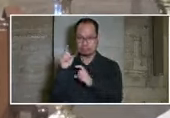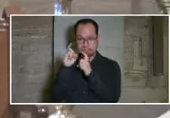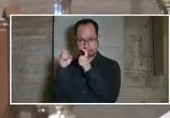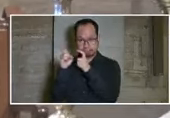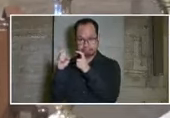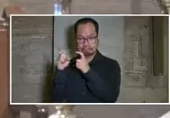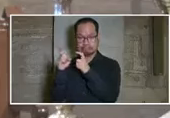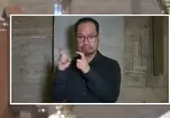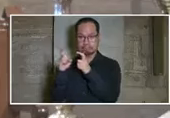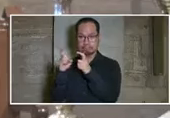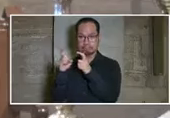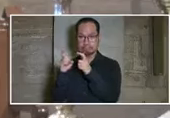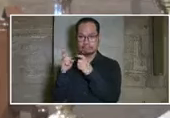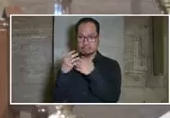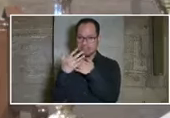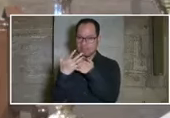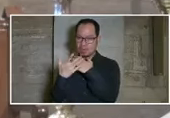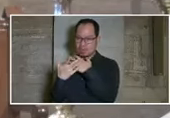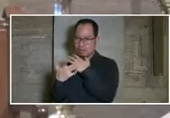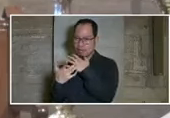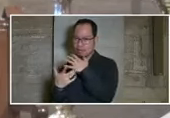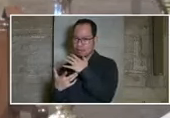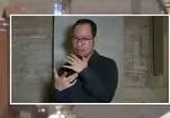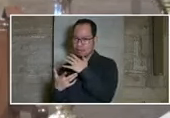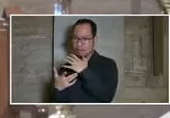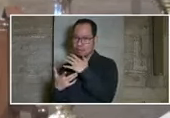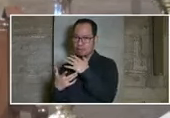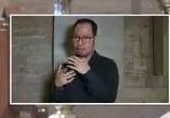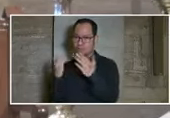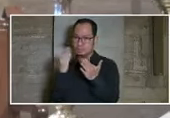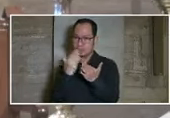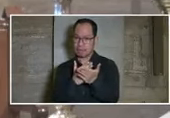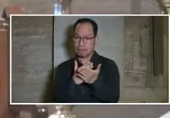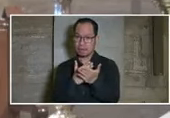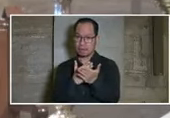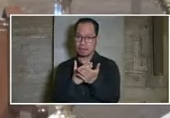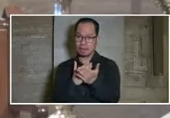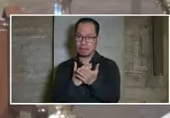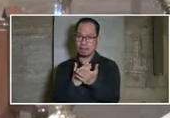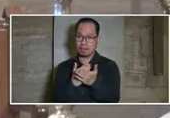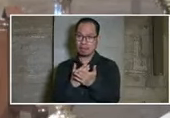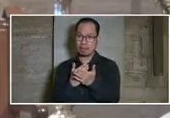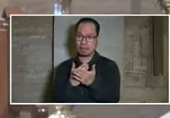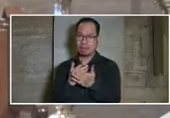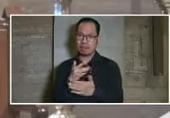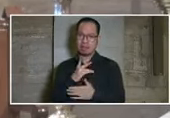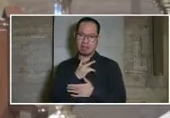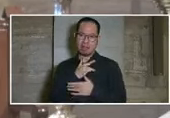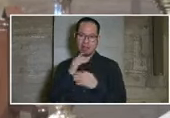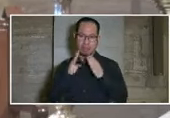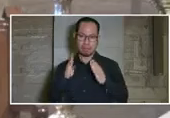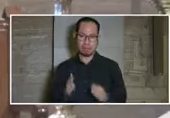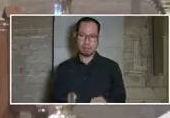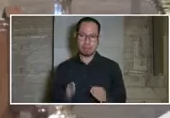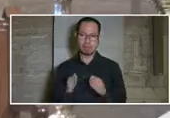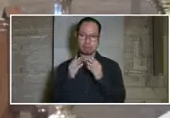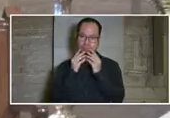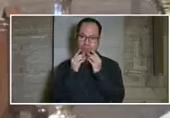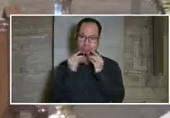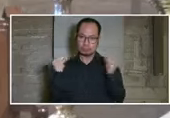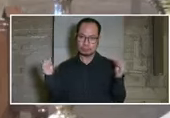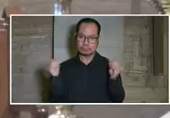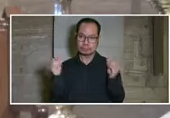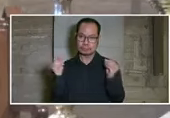Immediately, her flow of blood dried up. She felt in her body that she was healed of